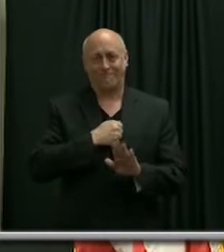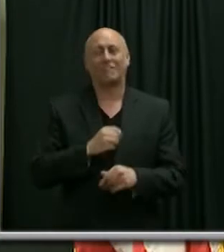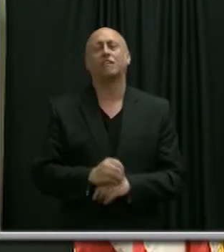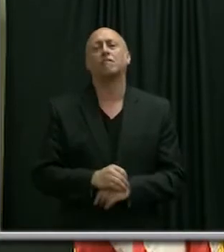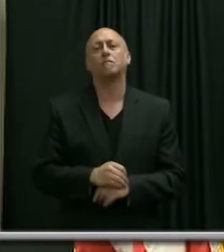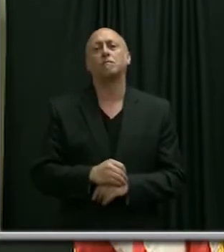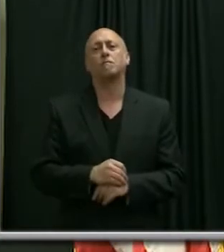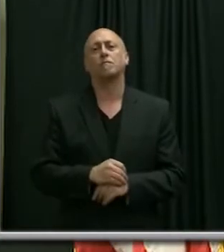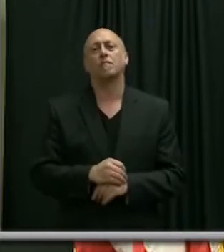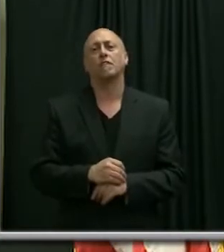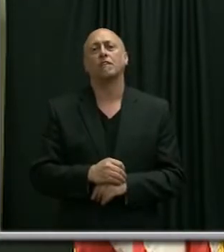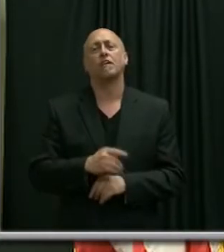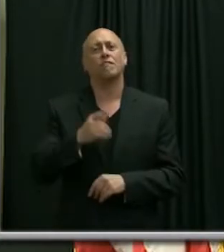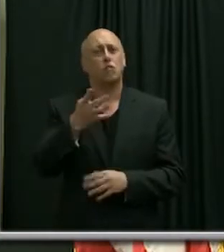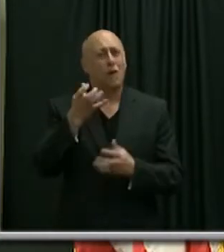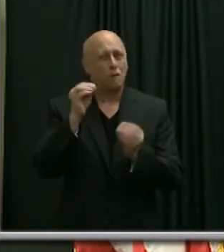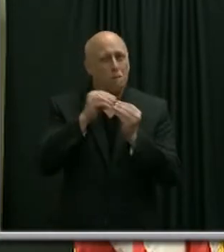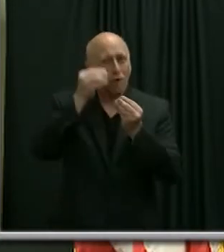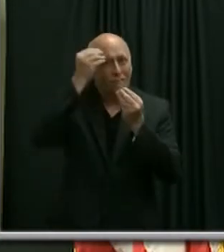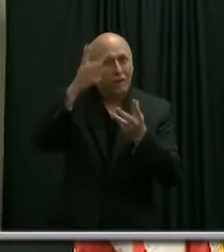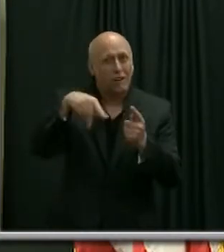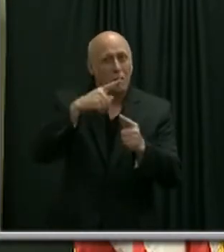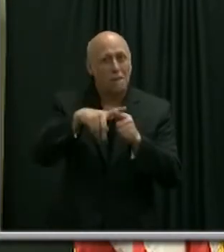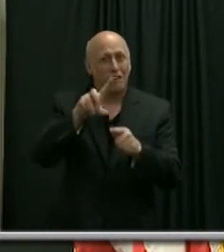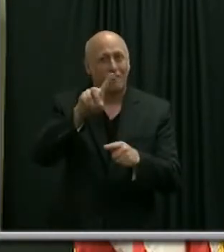can also go to our website,